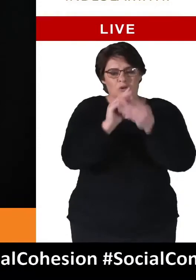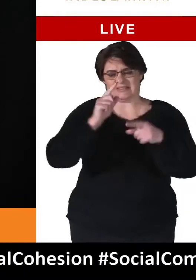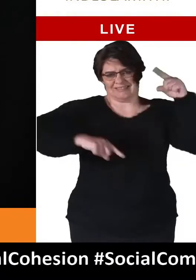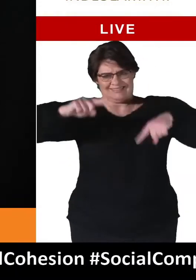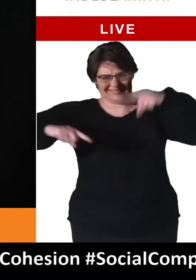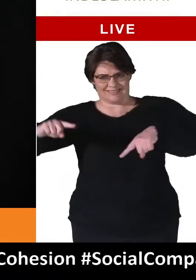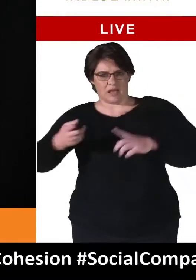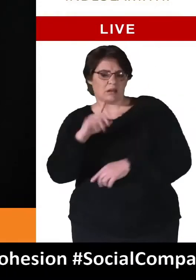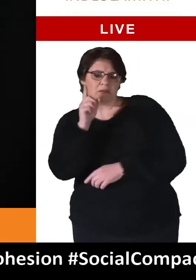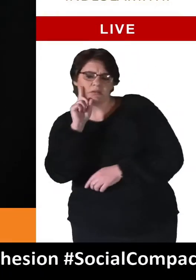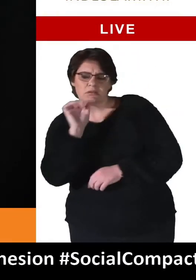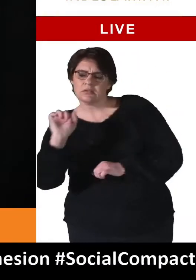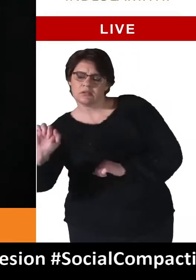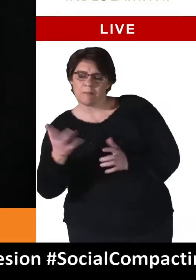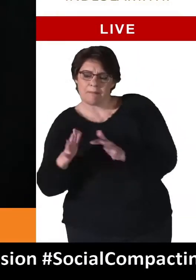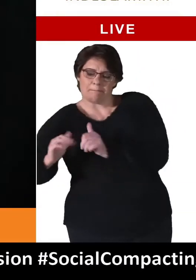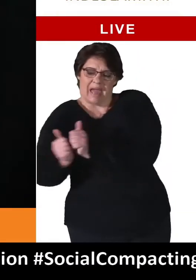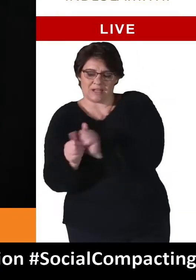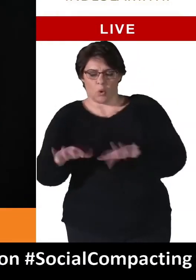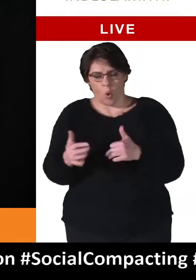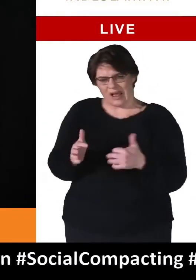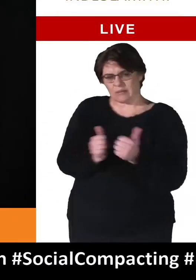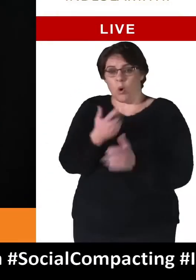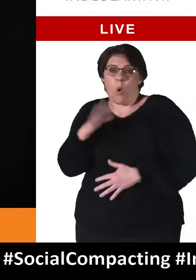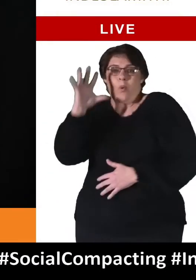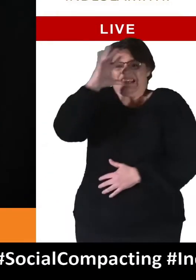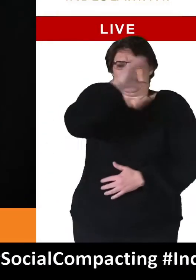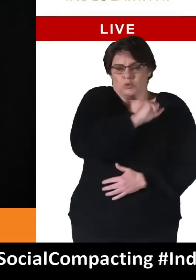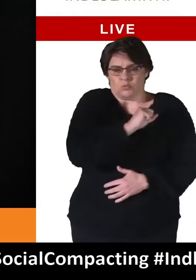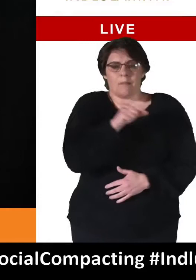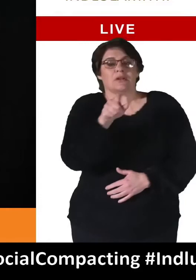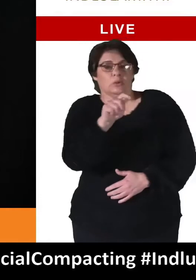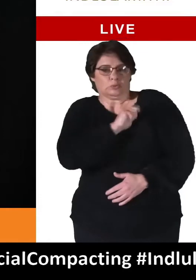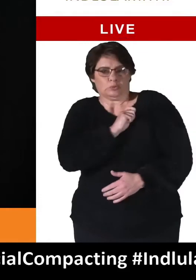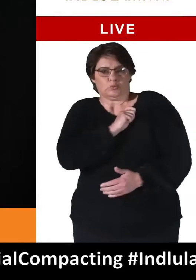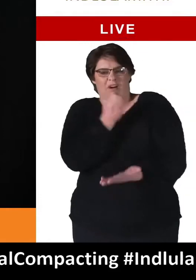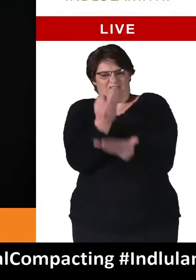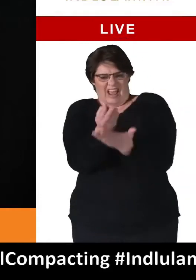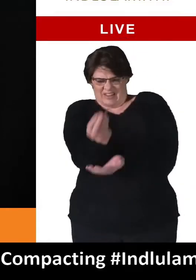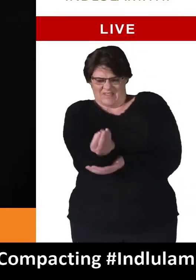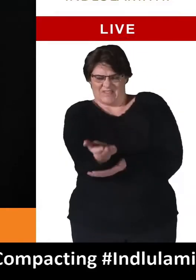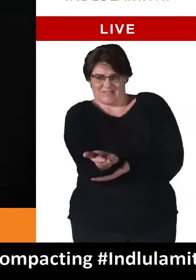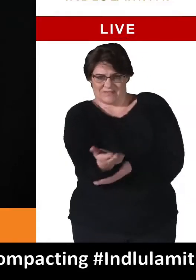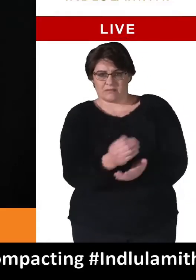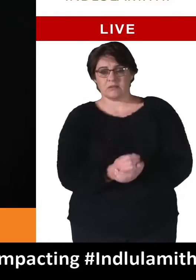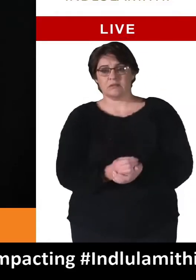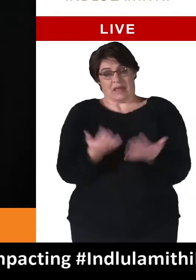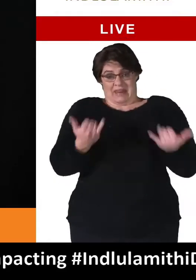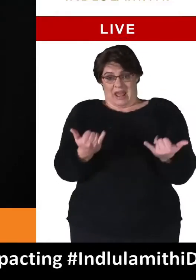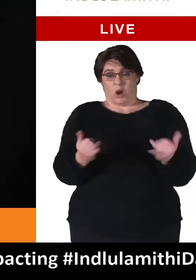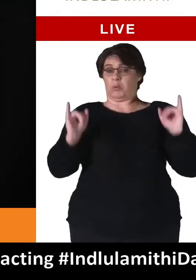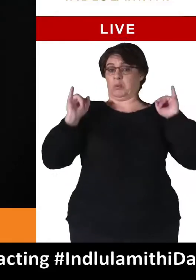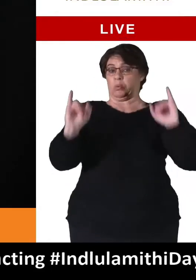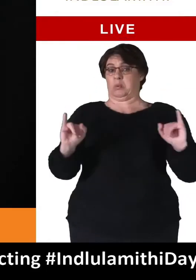we can regularly check our biases and assumptions against something concrete. So now, especially in a crisis,